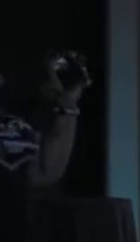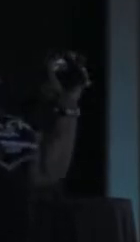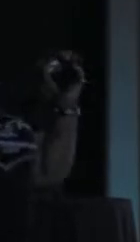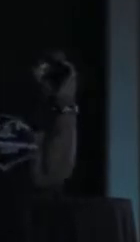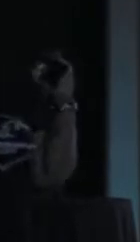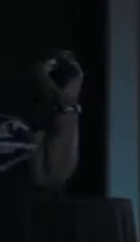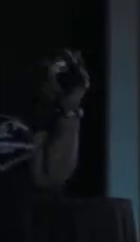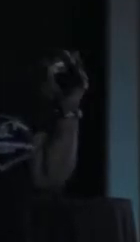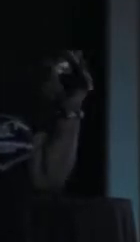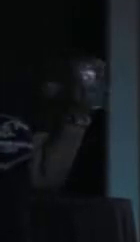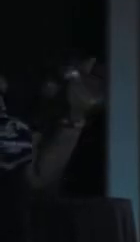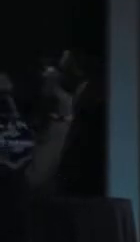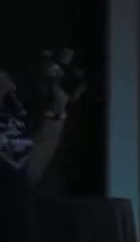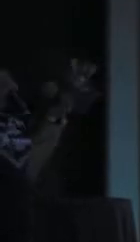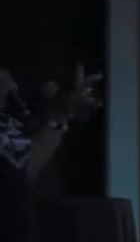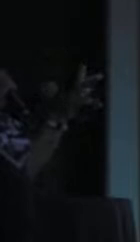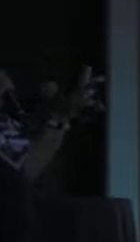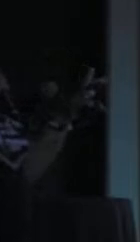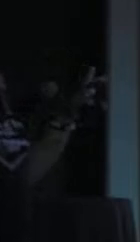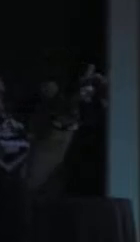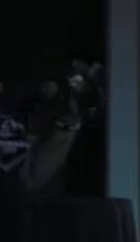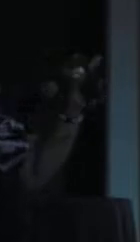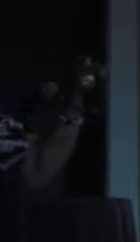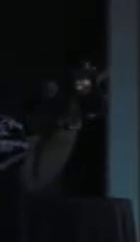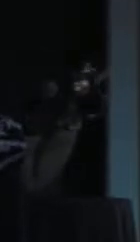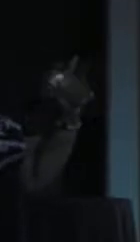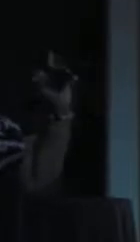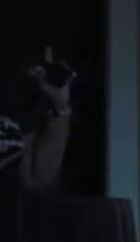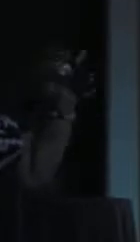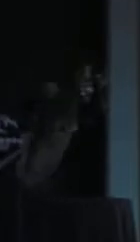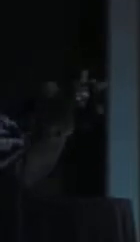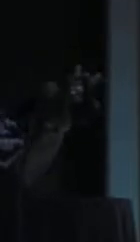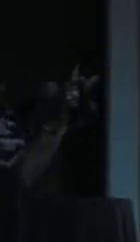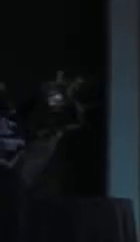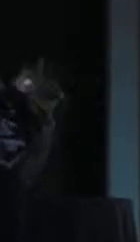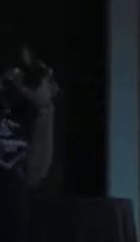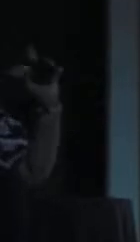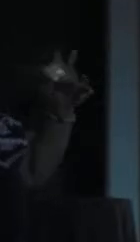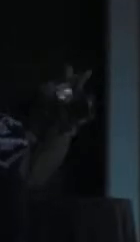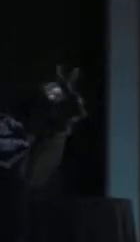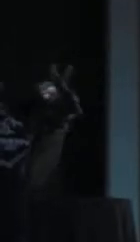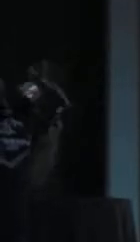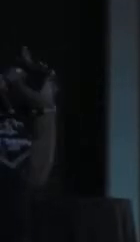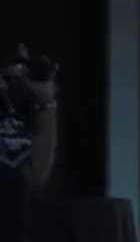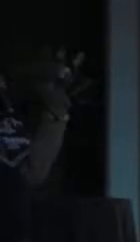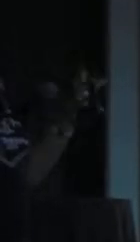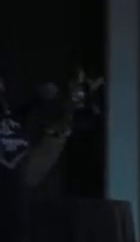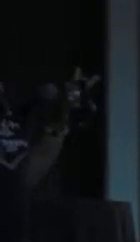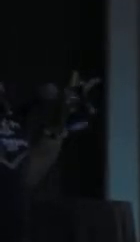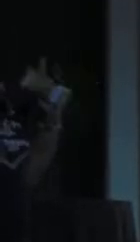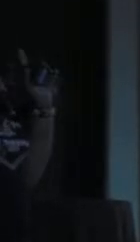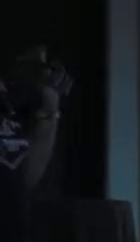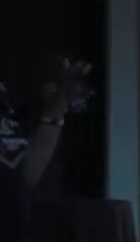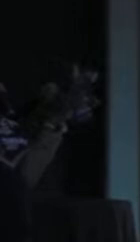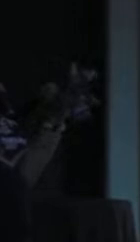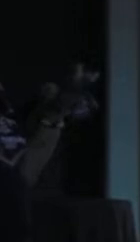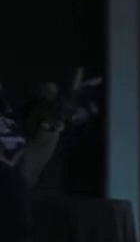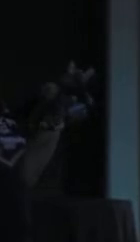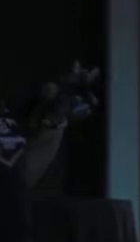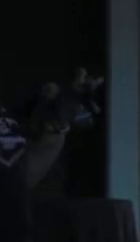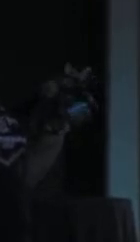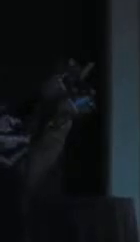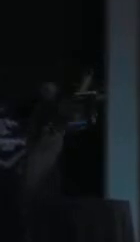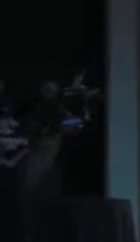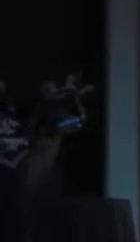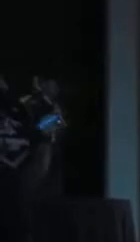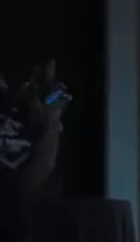without liberation for all of us. The other option we have is Black Girl Magic. Y'all can't stand it. Y'all can't ban it. Made out like a bandit. They've been trying hard